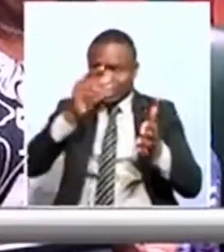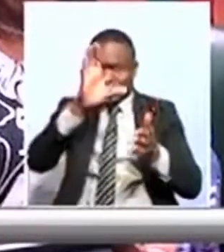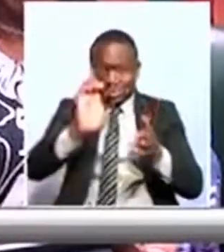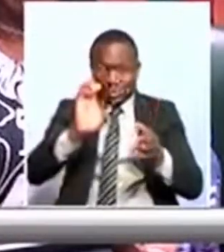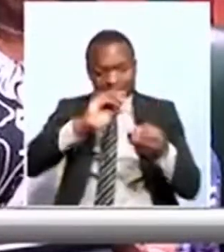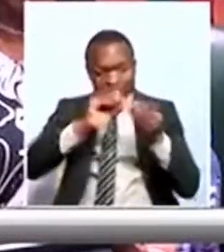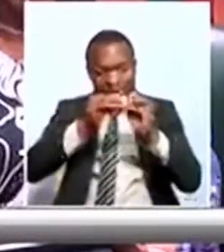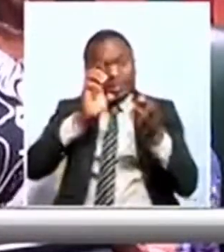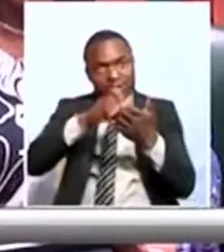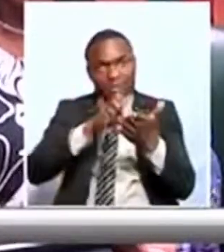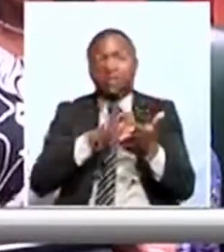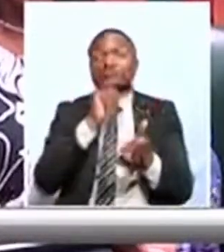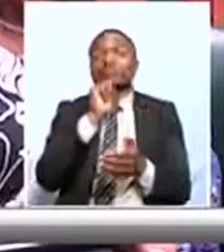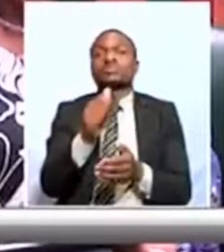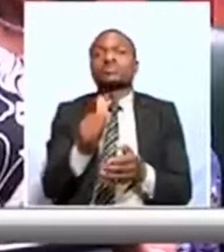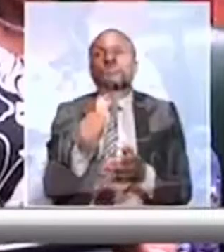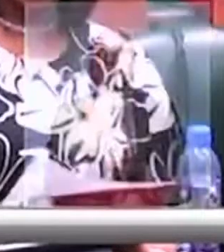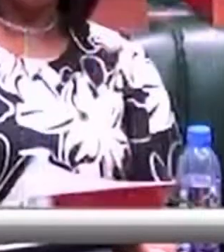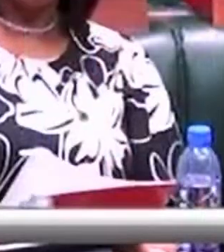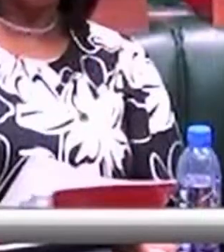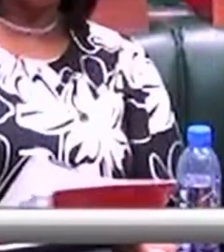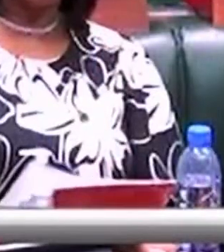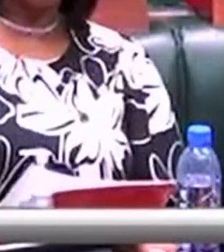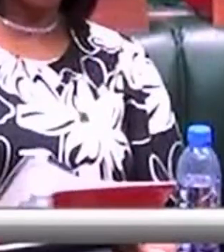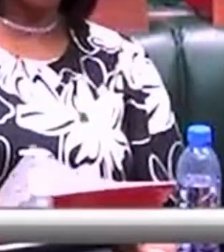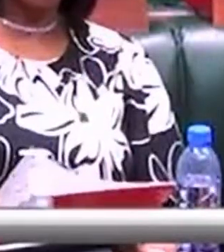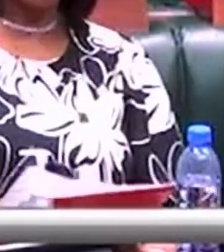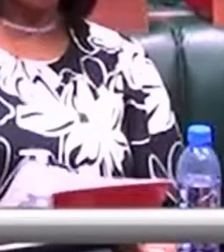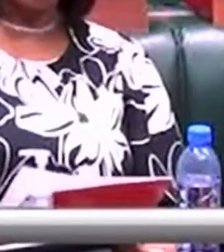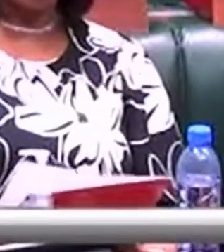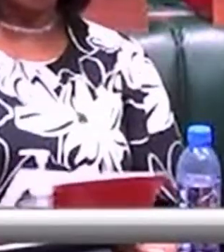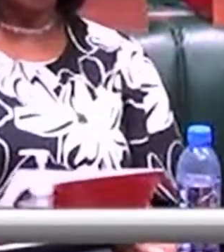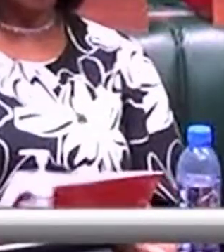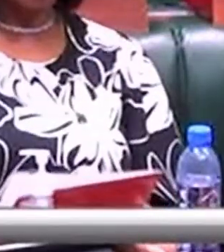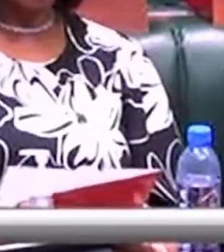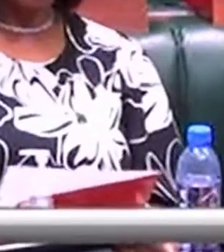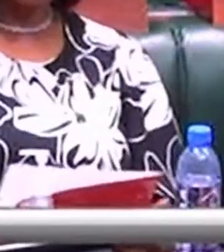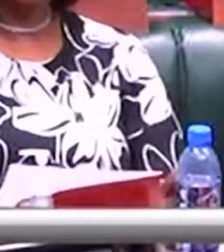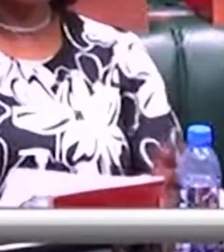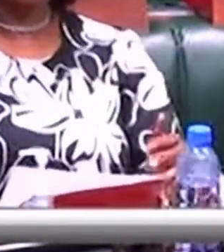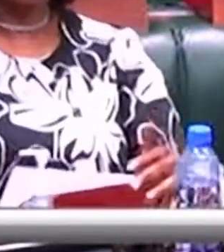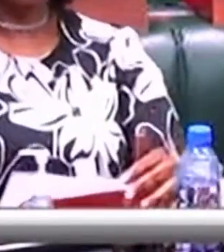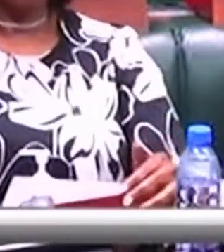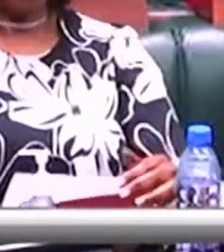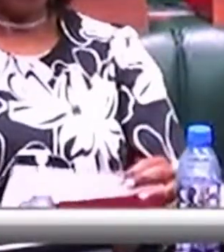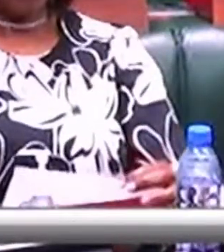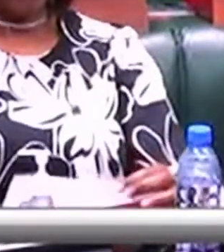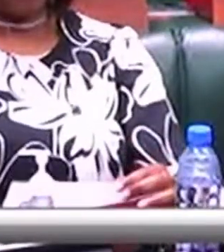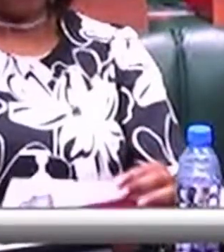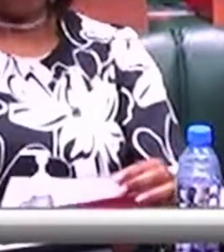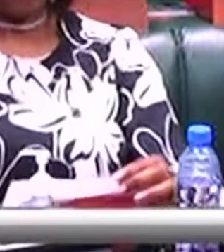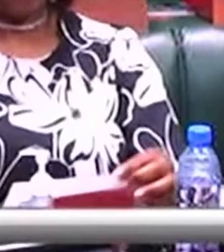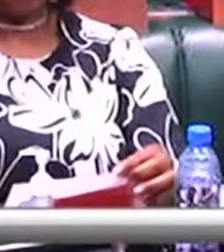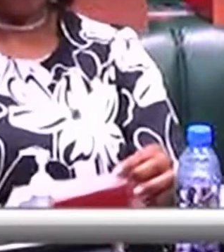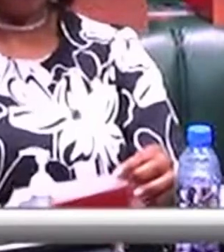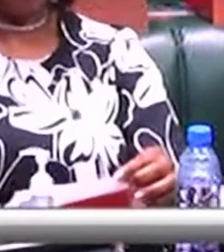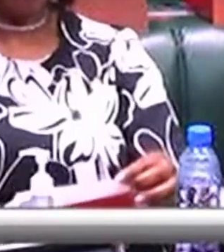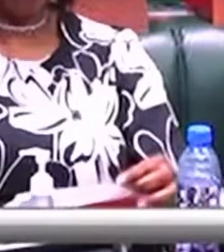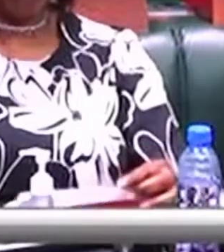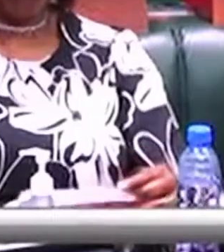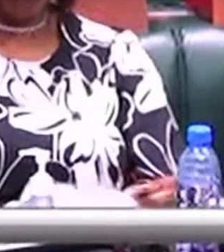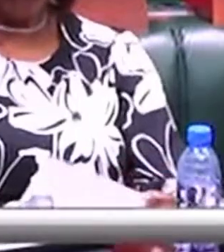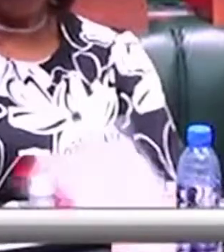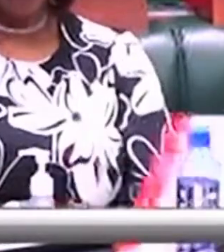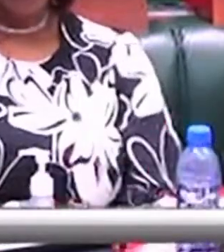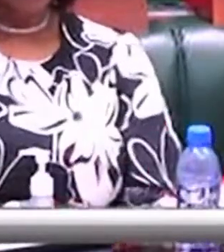numbers does not therefore disadvantage any learners. And B, the allocation of examination numbers, their